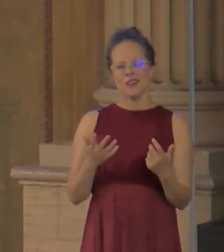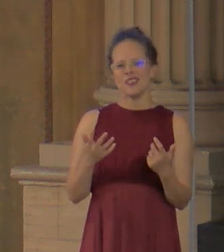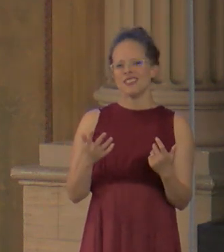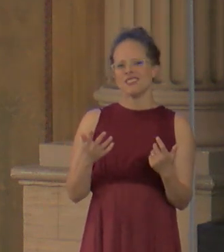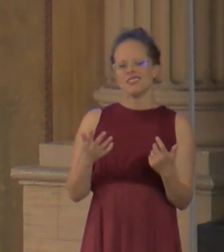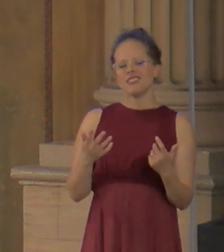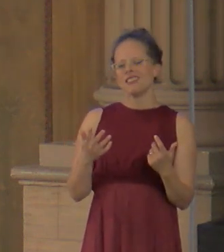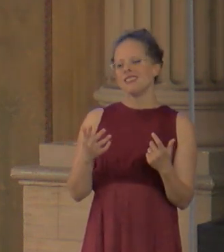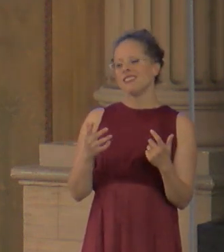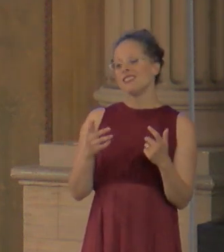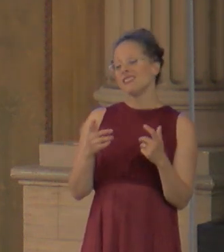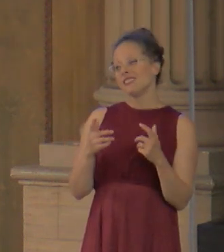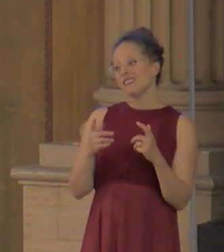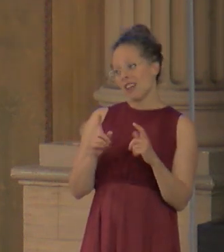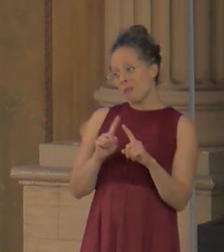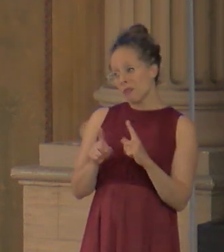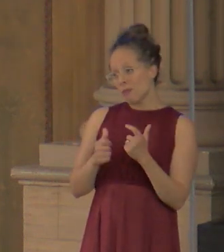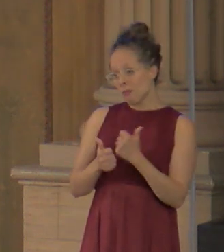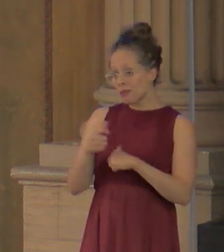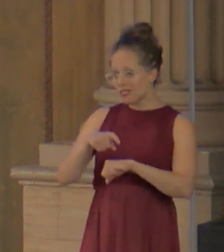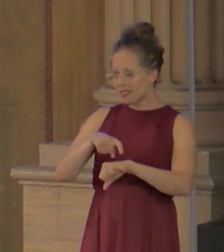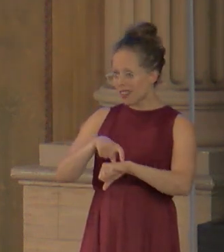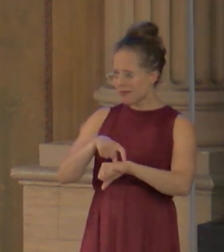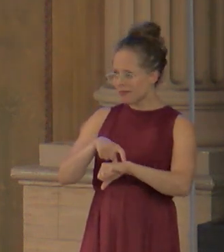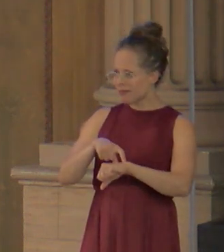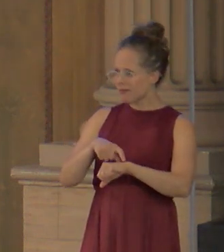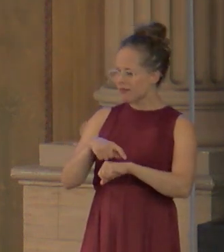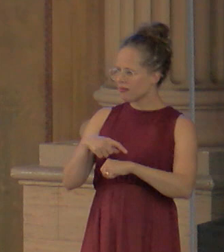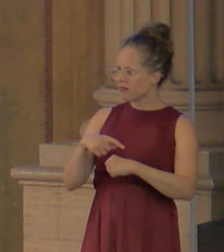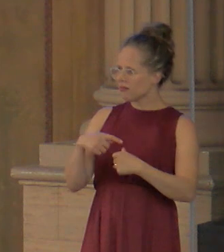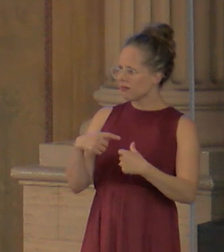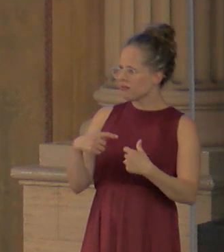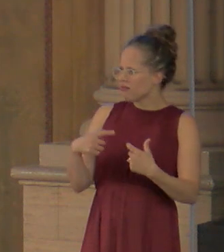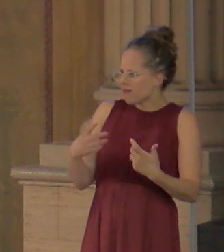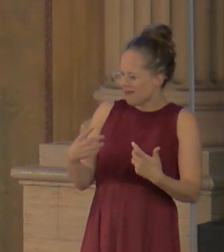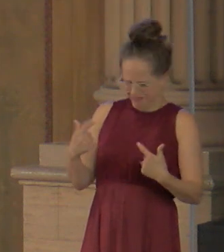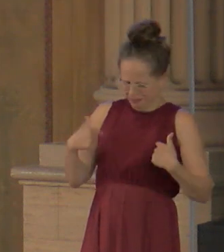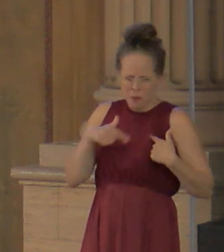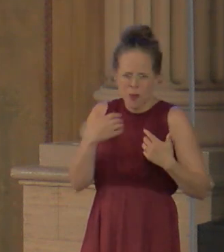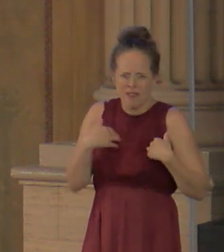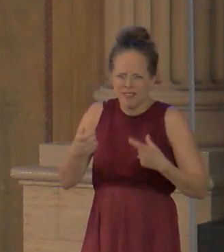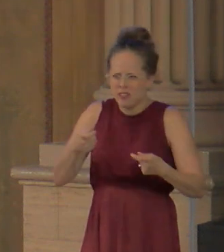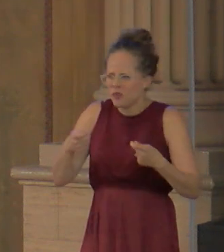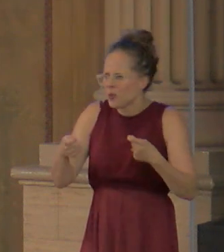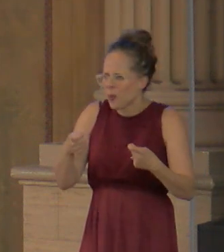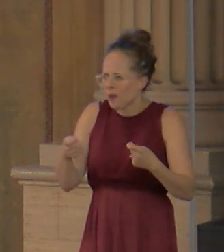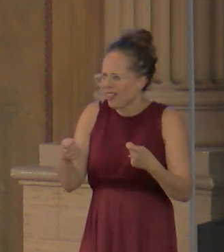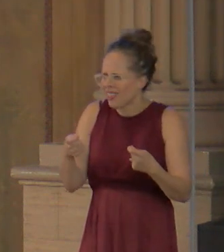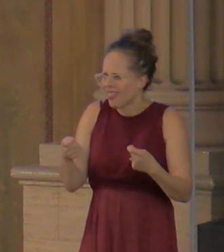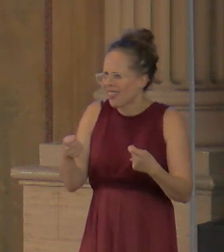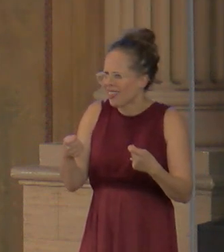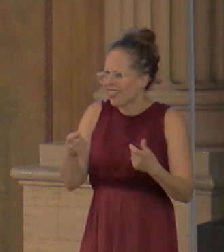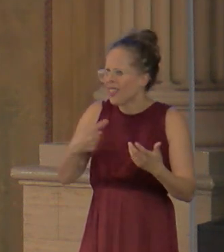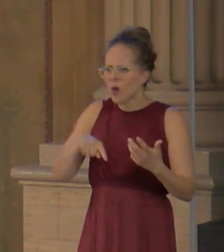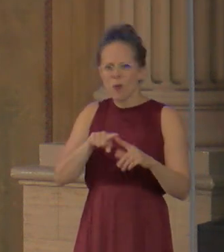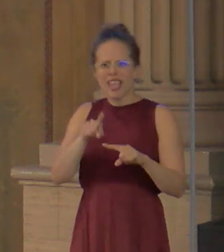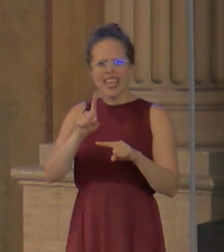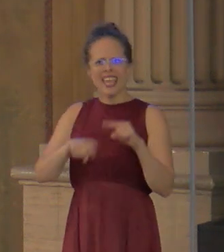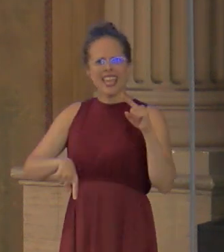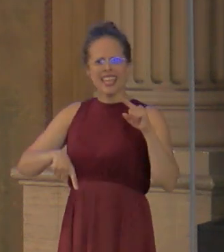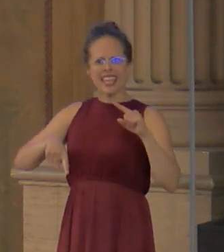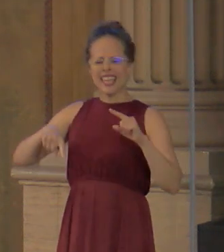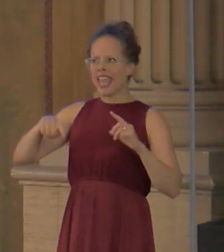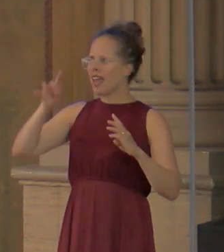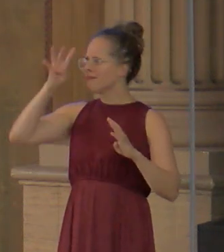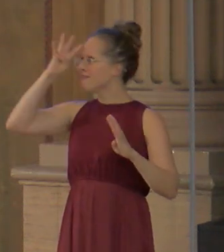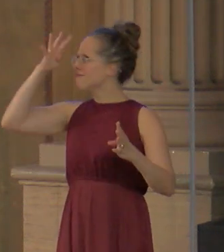But the vast majority of the time, when things are out of our control, we don't have the creative speaking power to